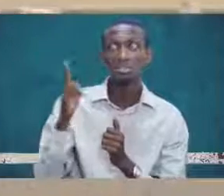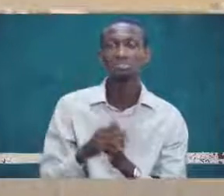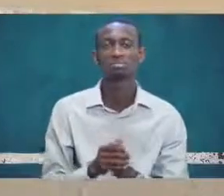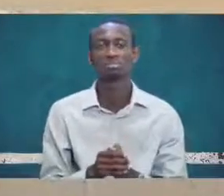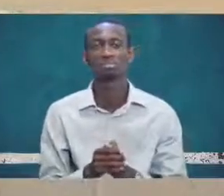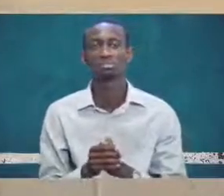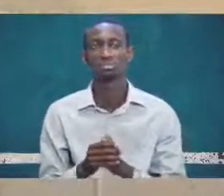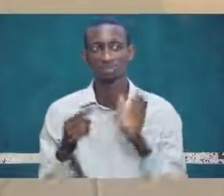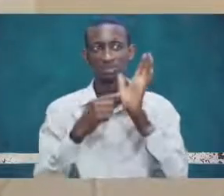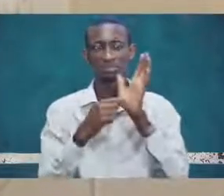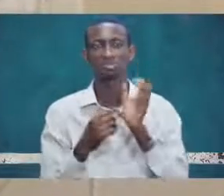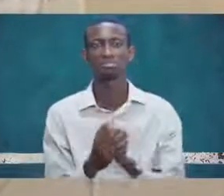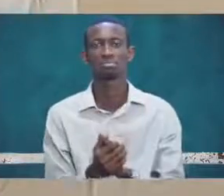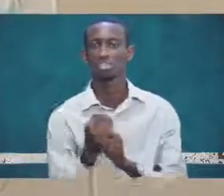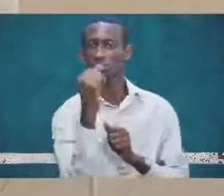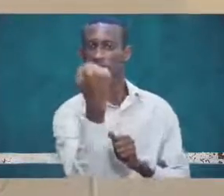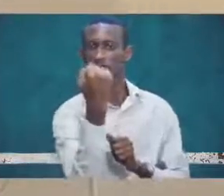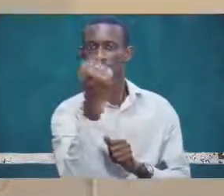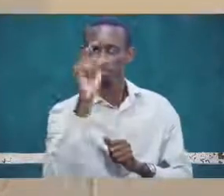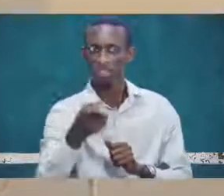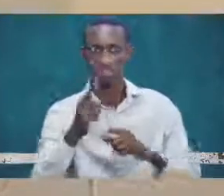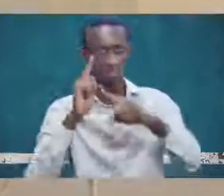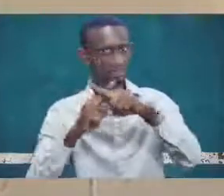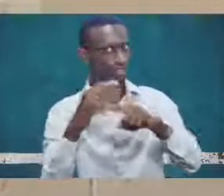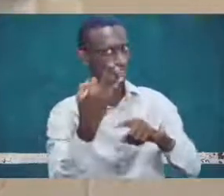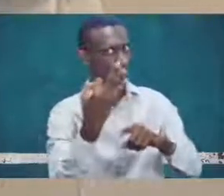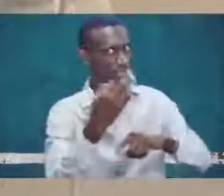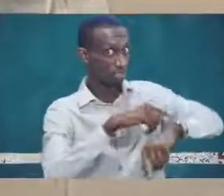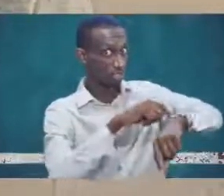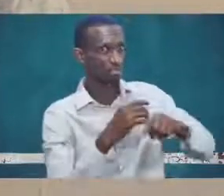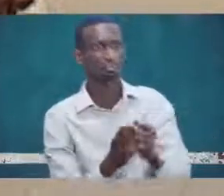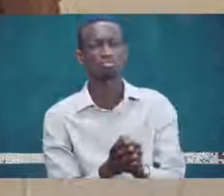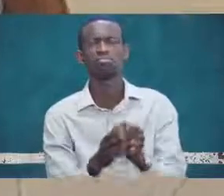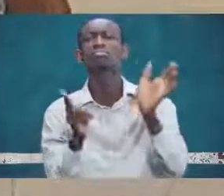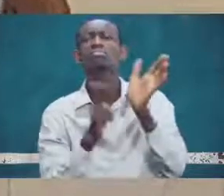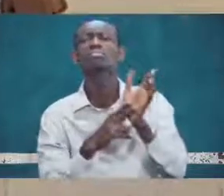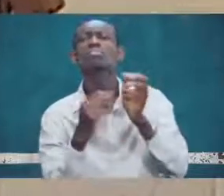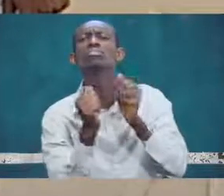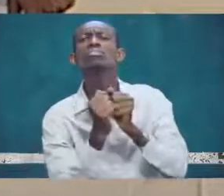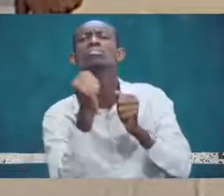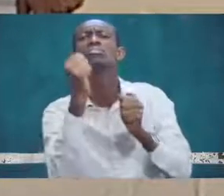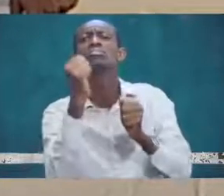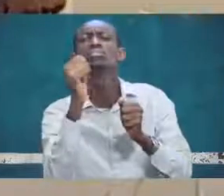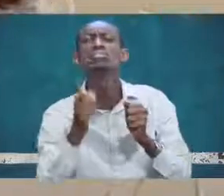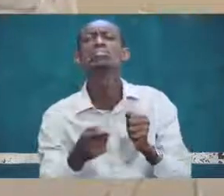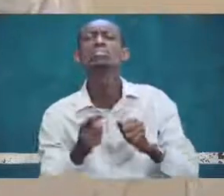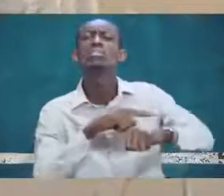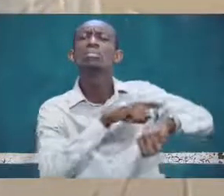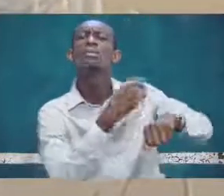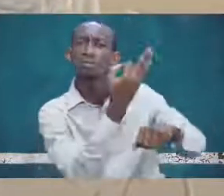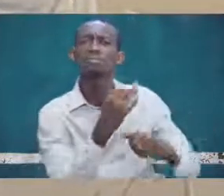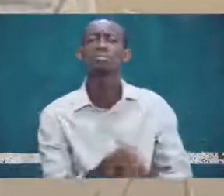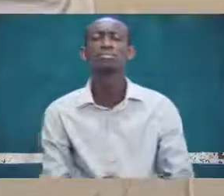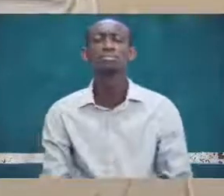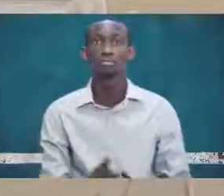have 5,000 times the 3 hours, and it's giving how much we earn within 3 hours. Who can